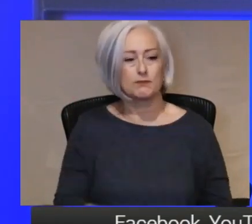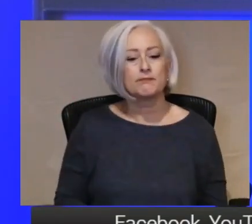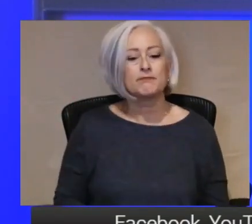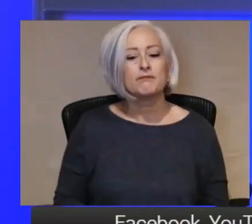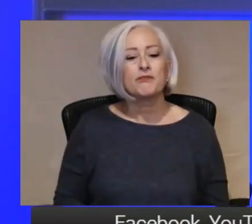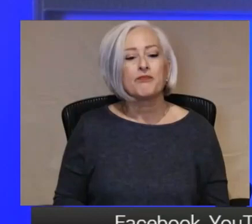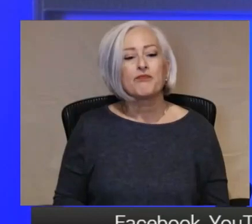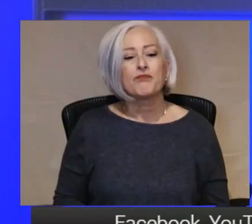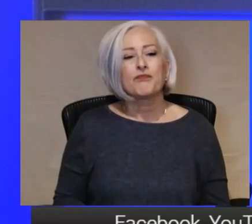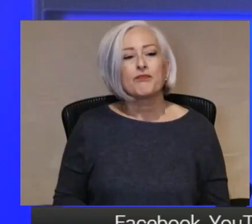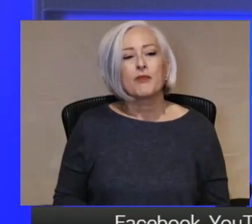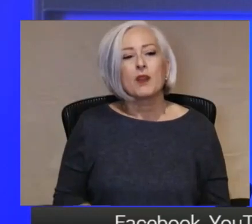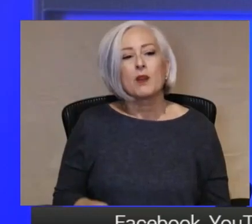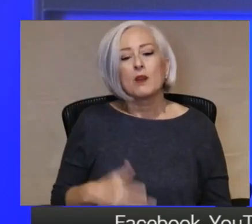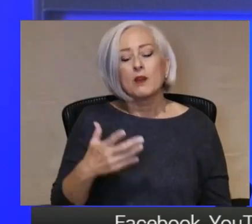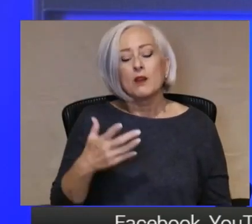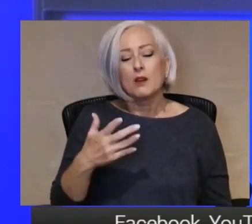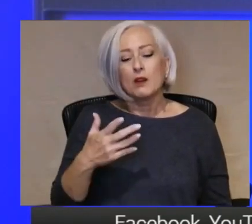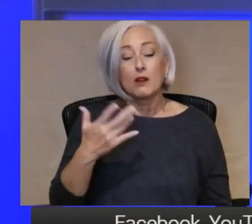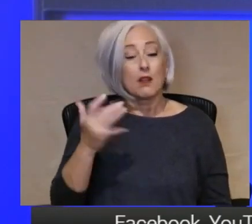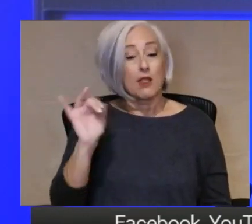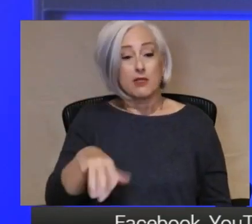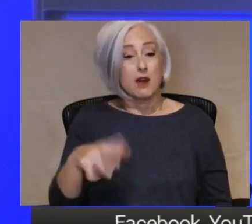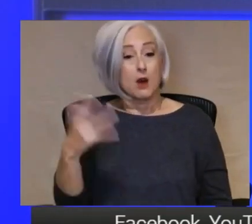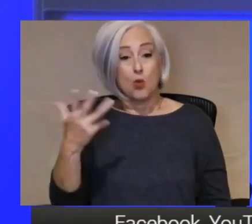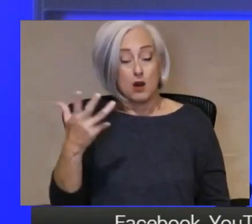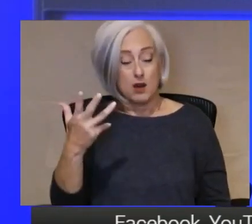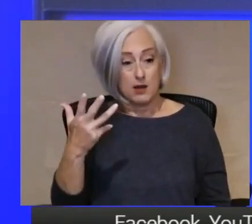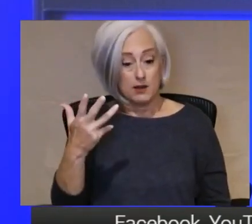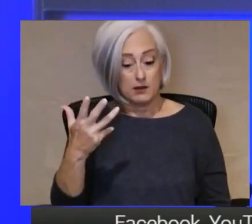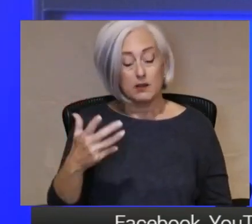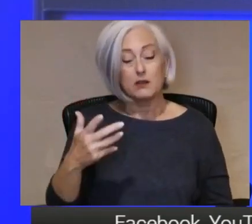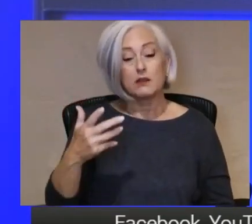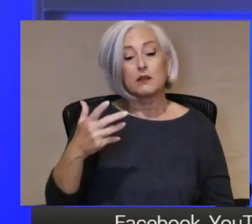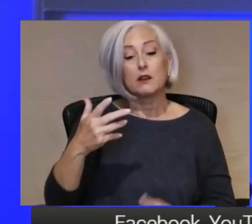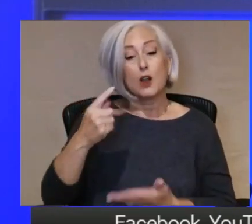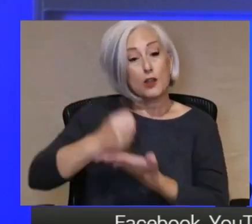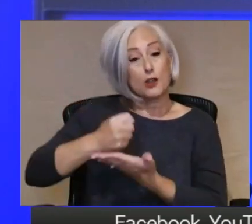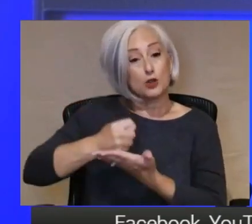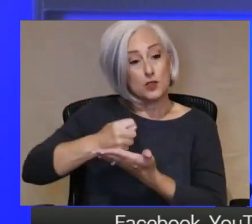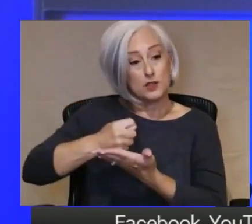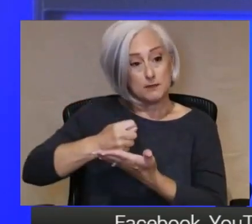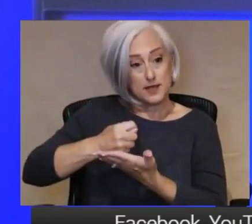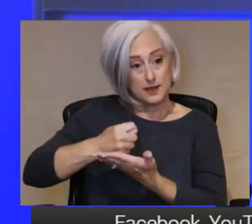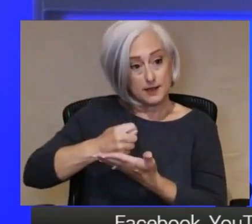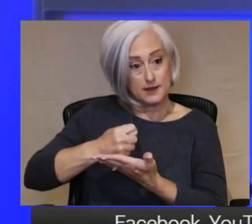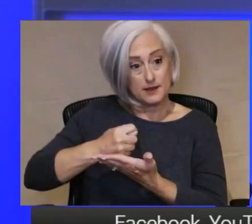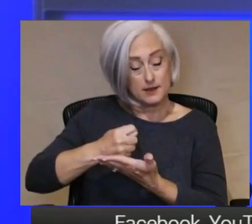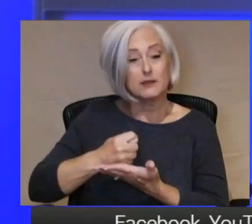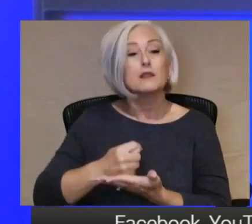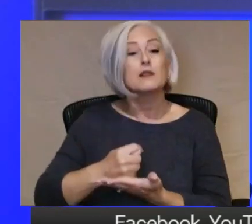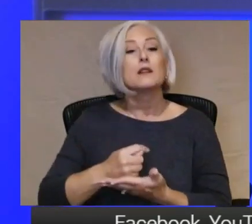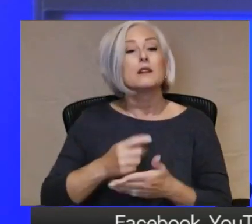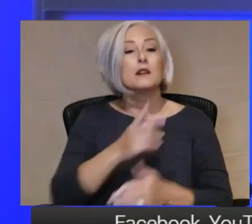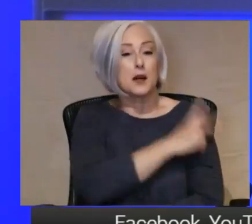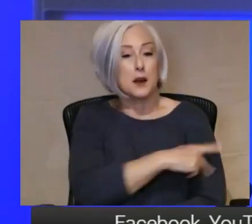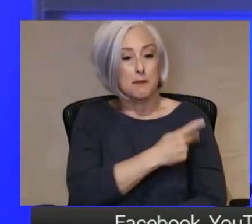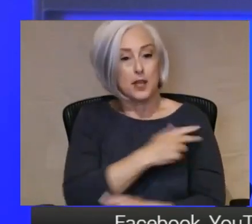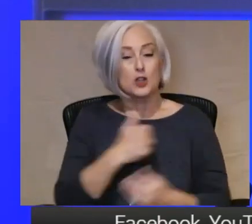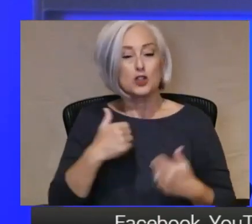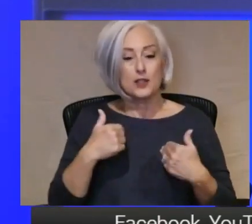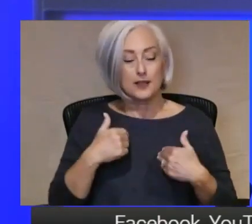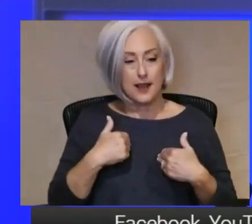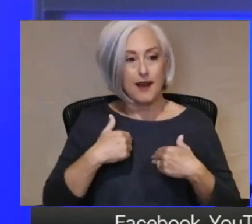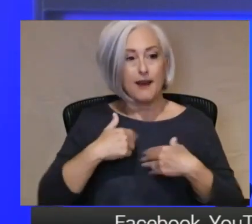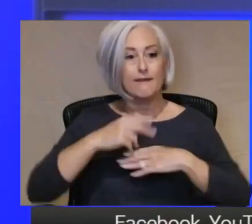What it is a treatment where a patient will have their head secured in a frame, and they will be laying down on the